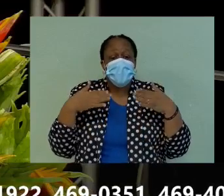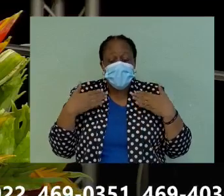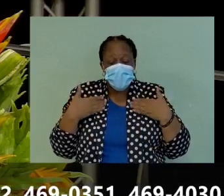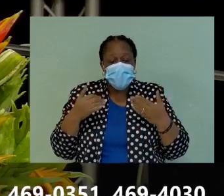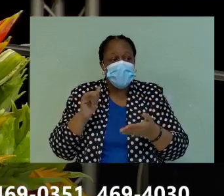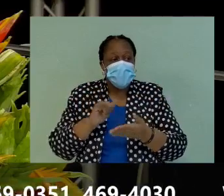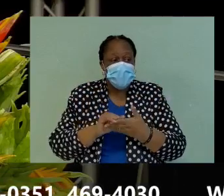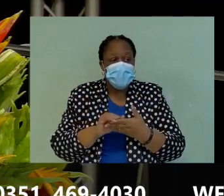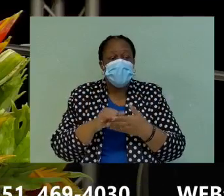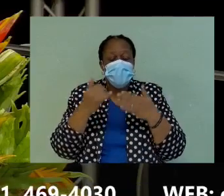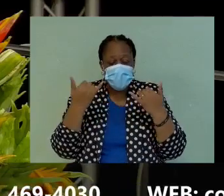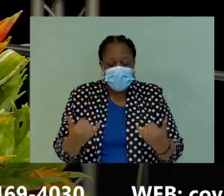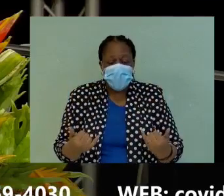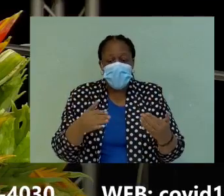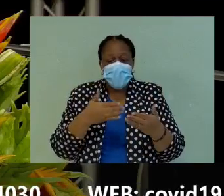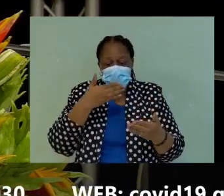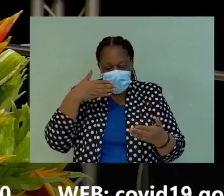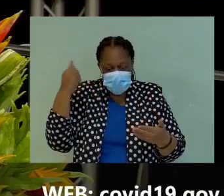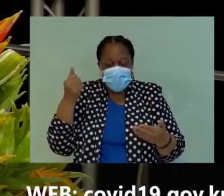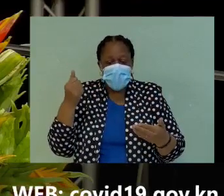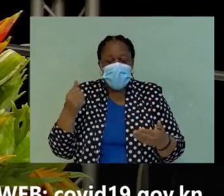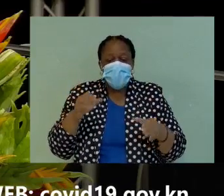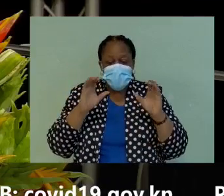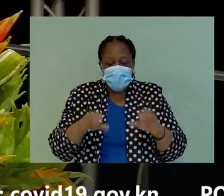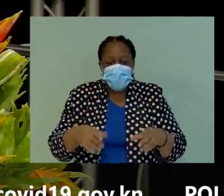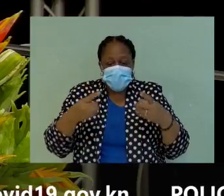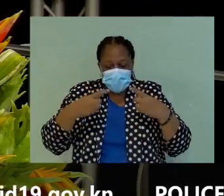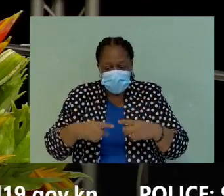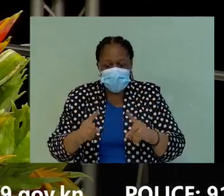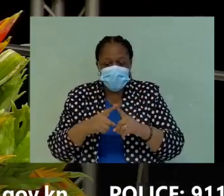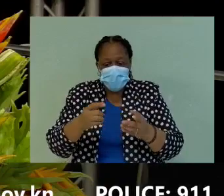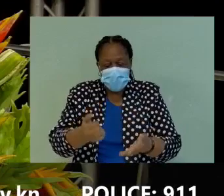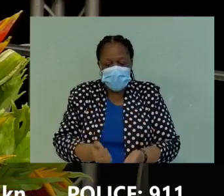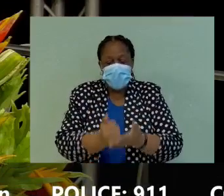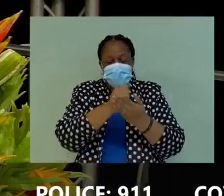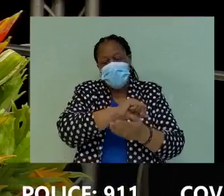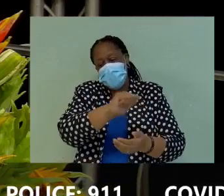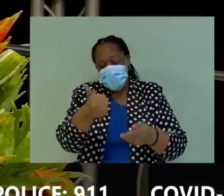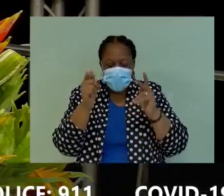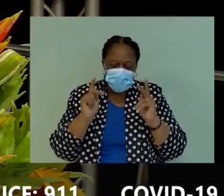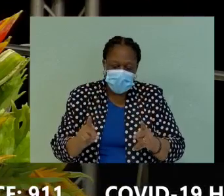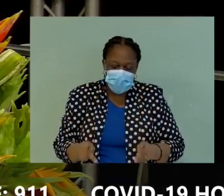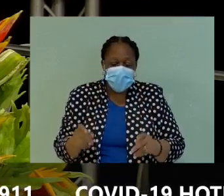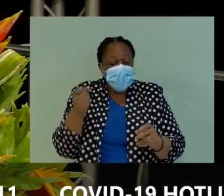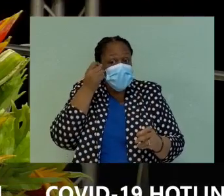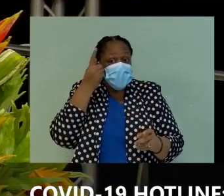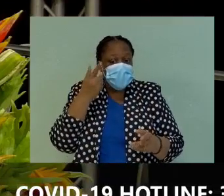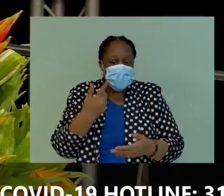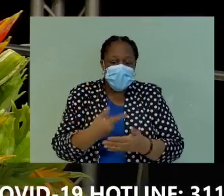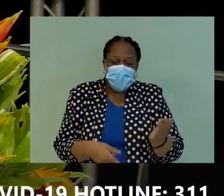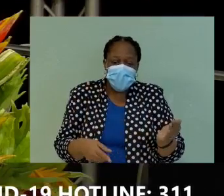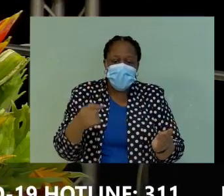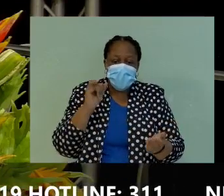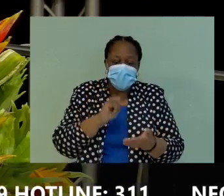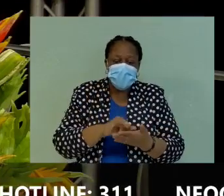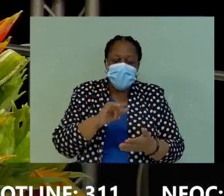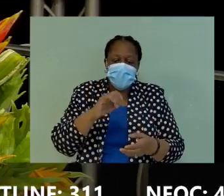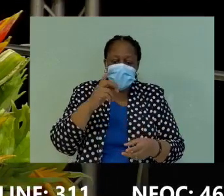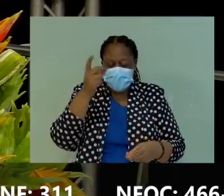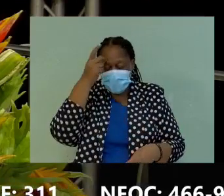work alongside the Chief Medical Officer, Hazel Laws, my Medical Chief of Staff, Dr. Cameron Wilkinson, and